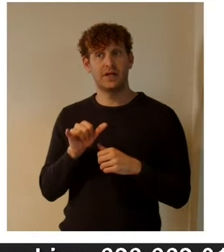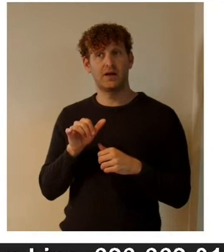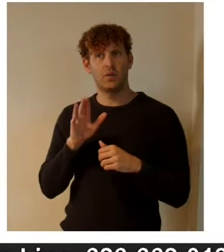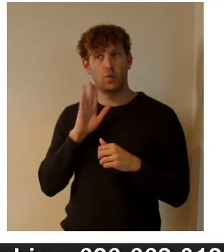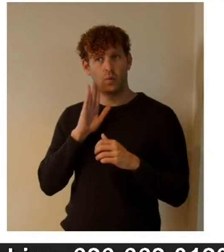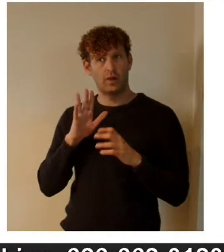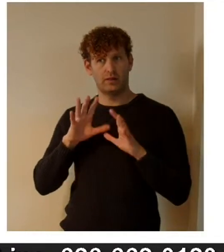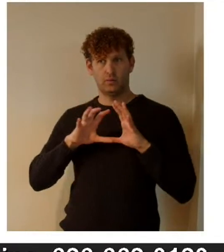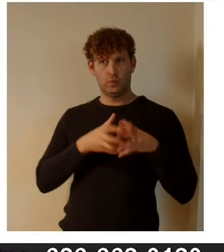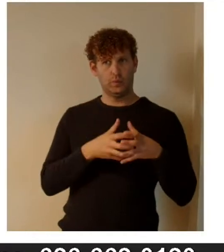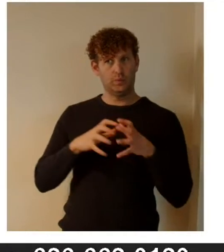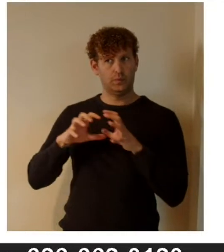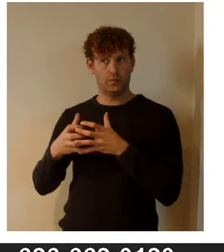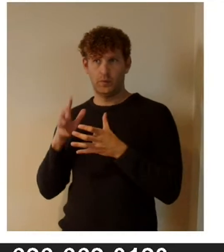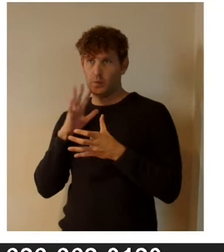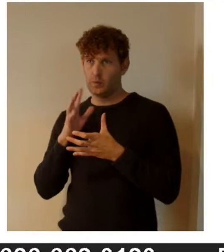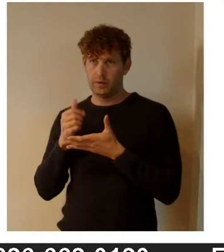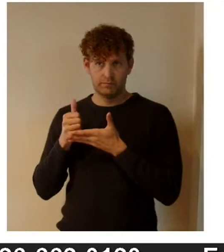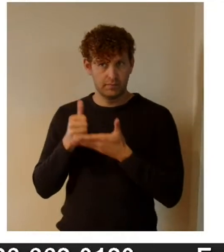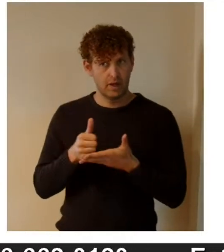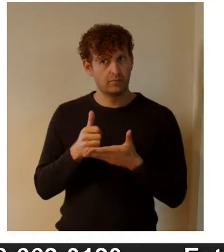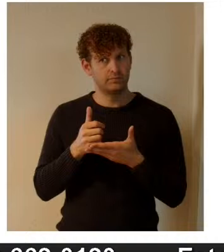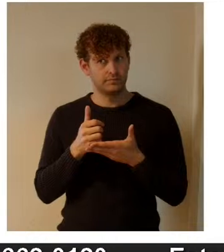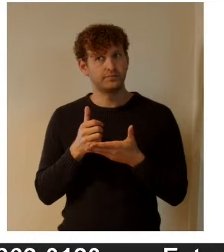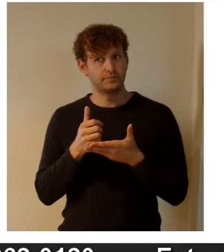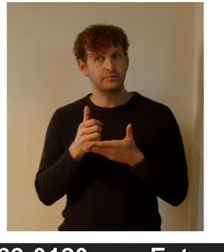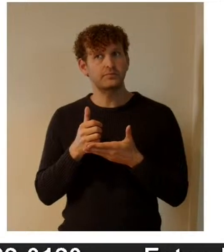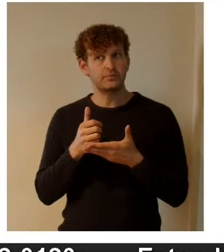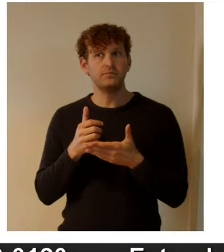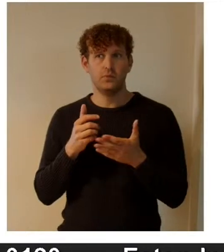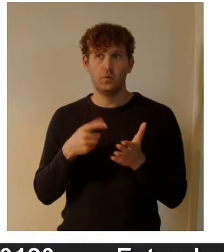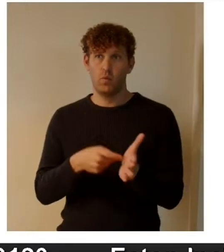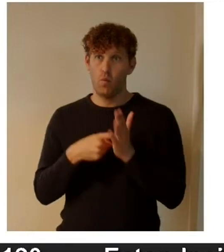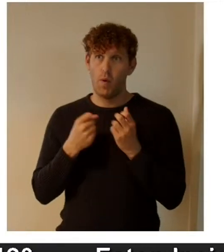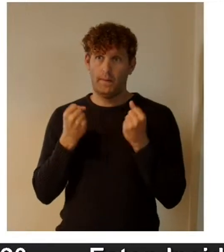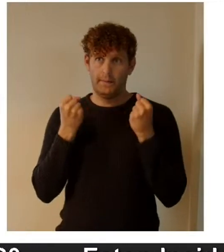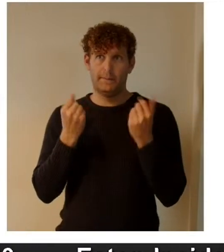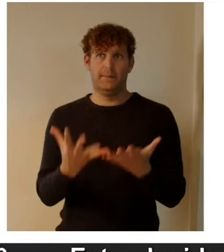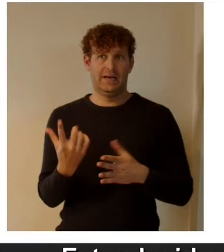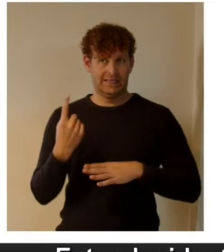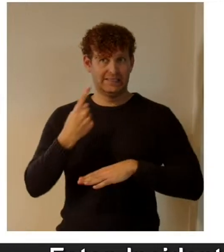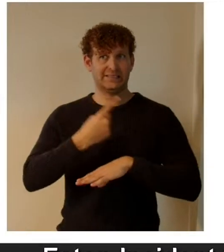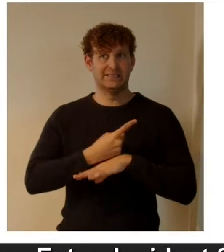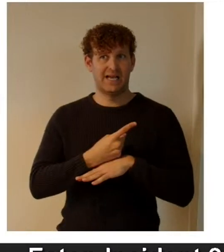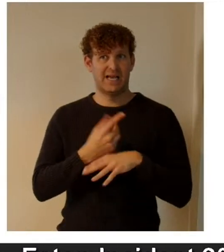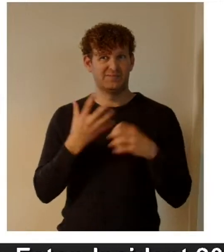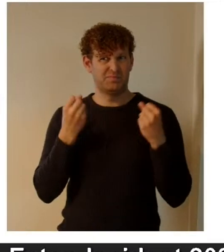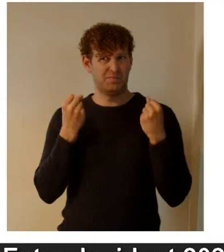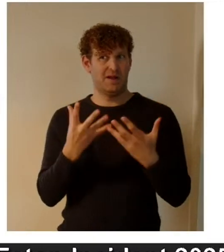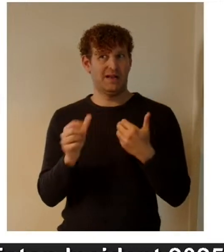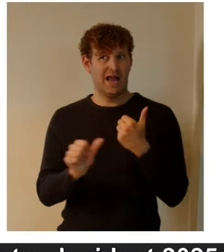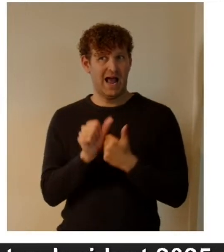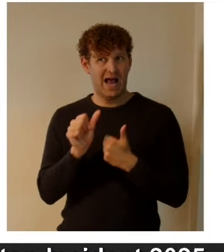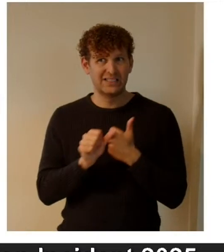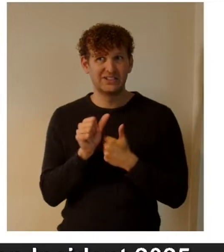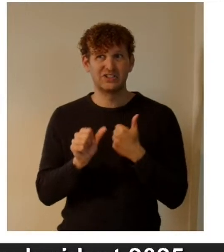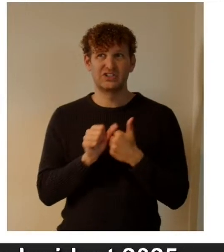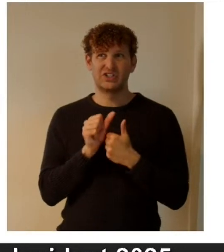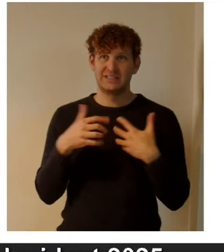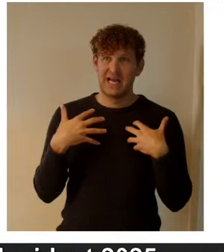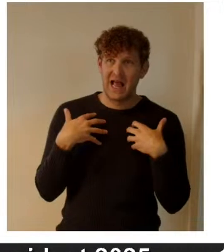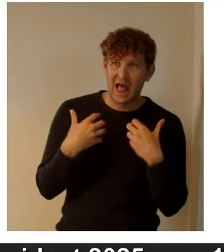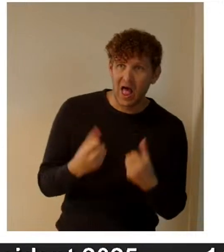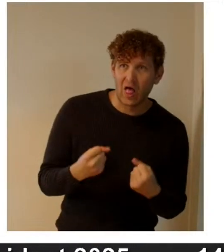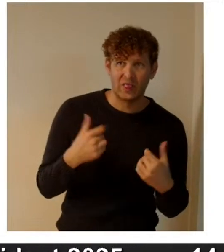days. There's many, many hazards as we've spoken about. There's many safety concerns. There's an abundance